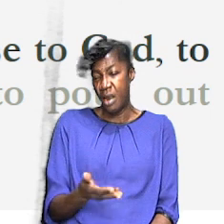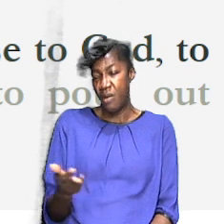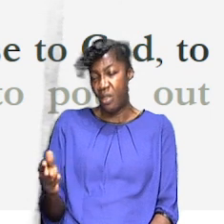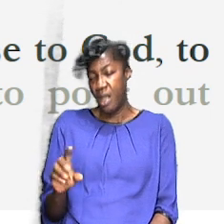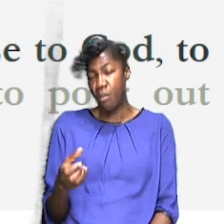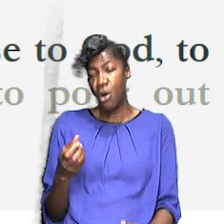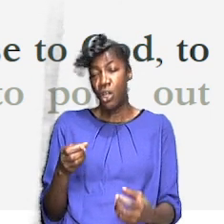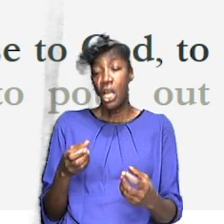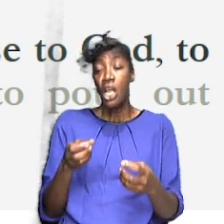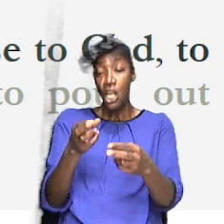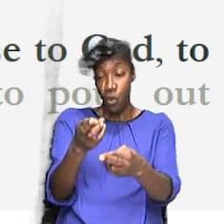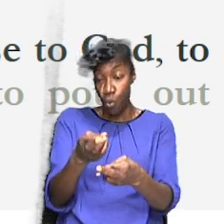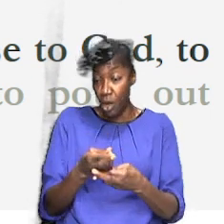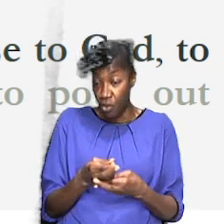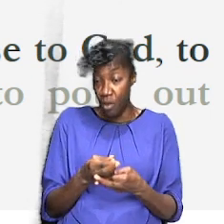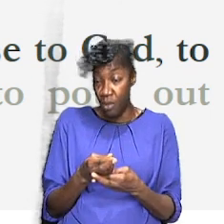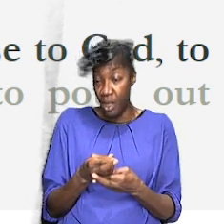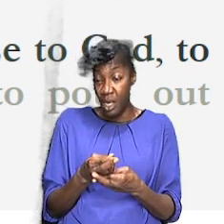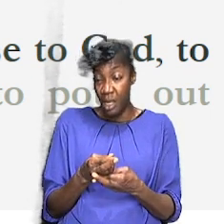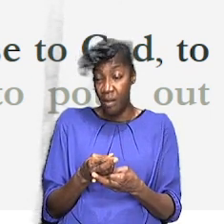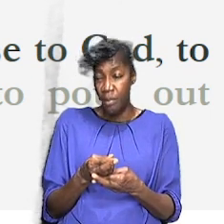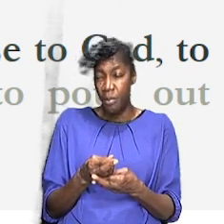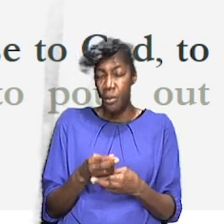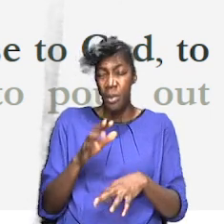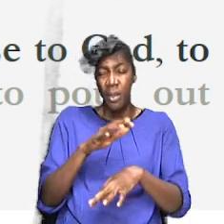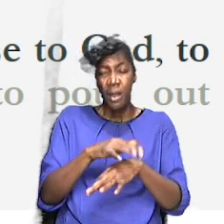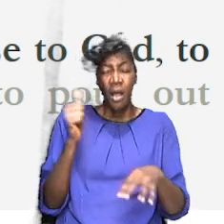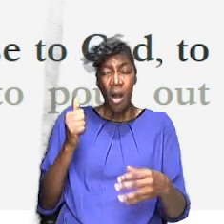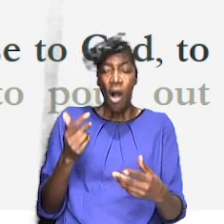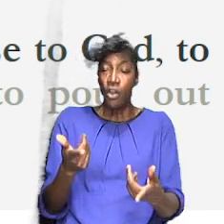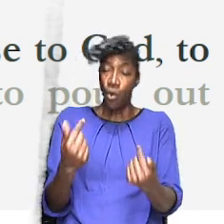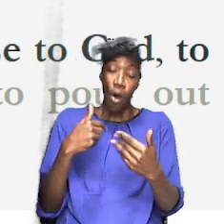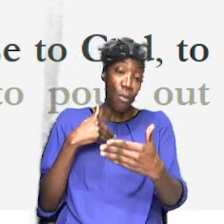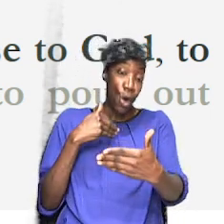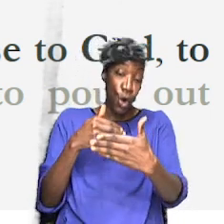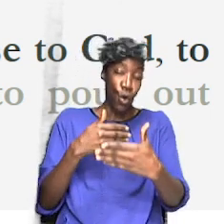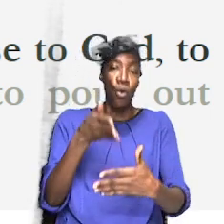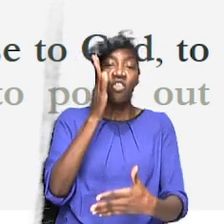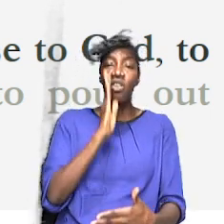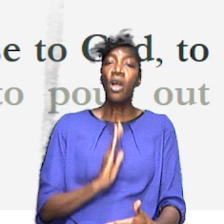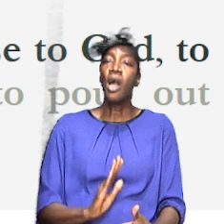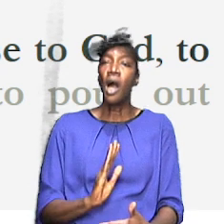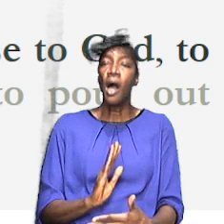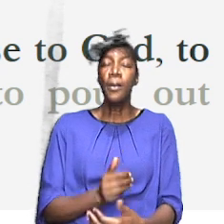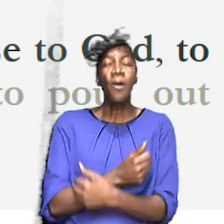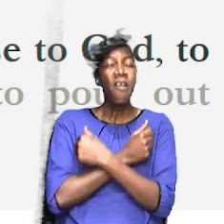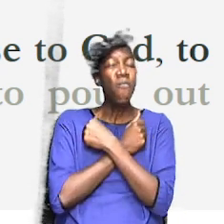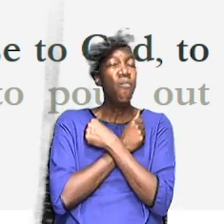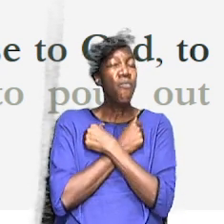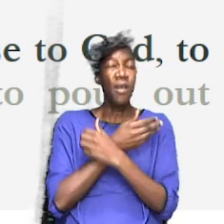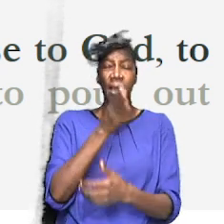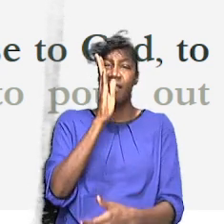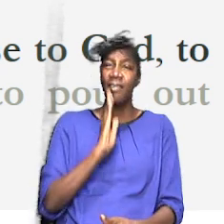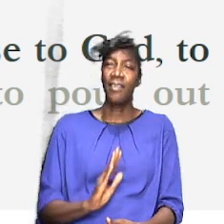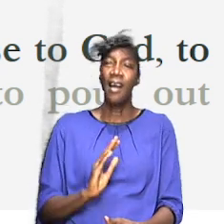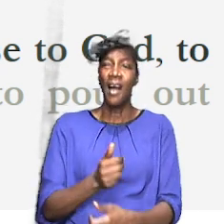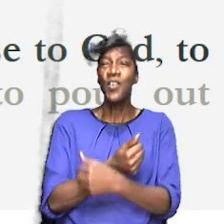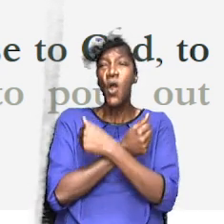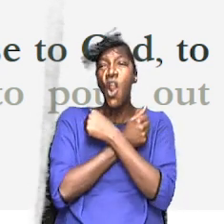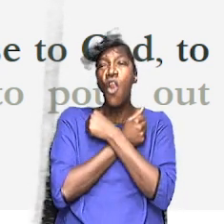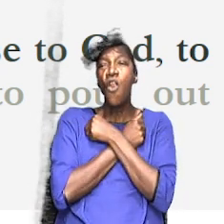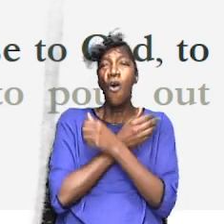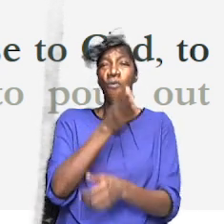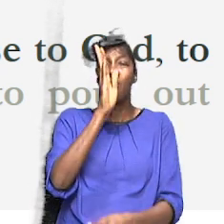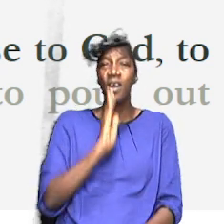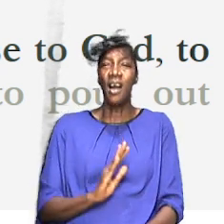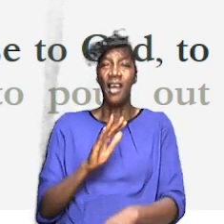requires some things. Worship for New Testament said is called to get close to God. It's called to embrace God. It's called to love God.